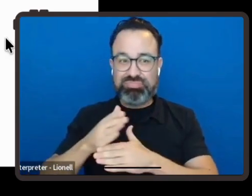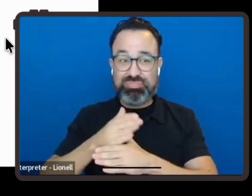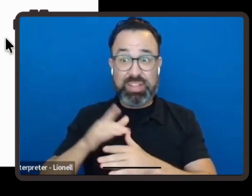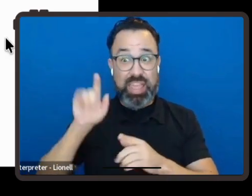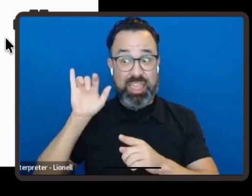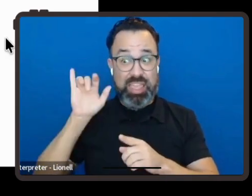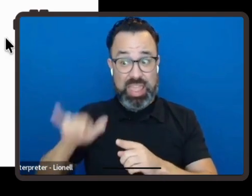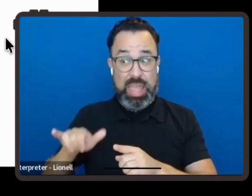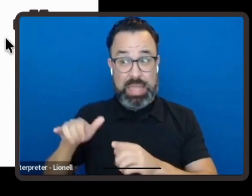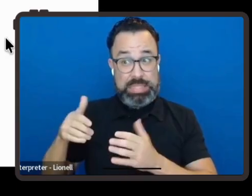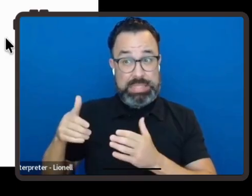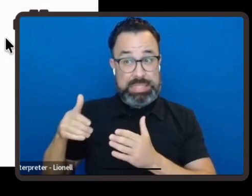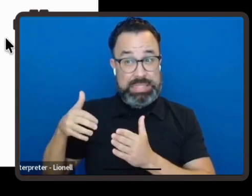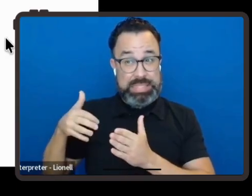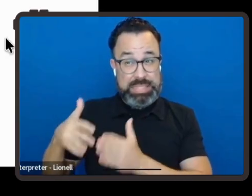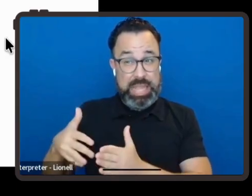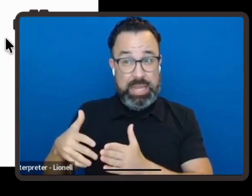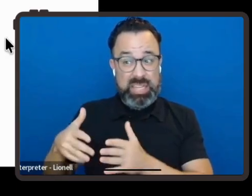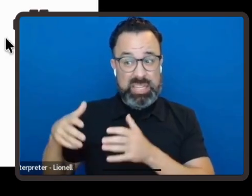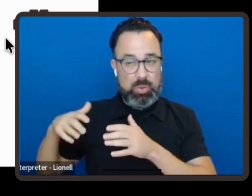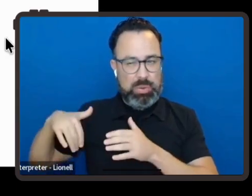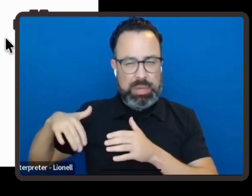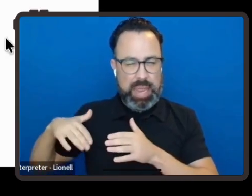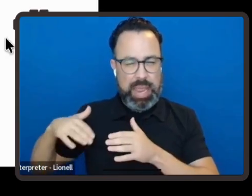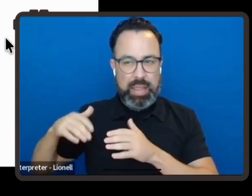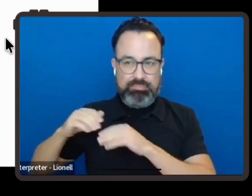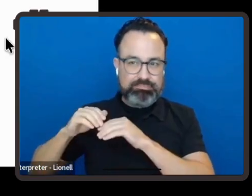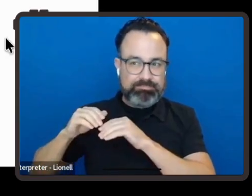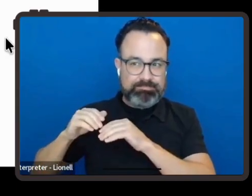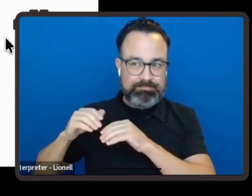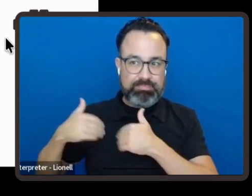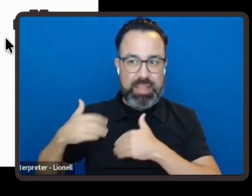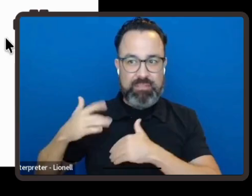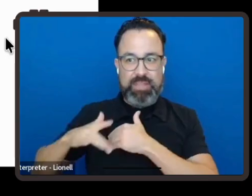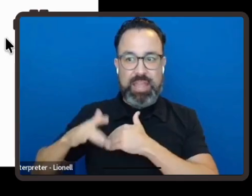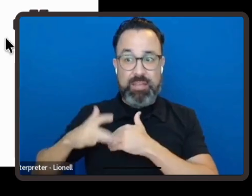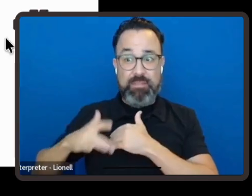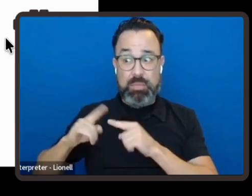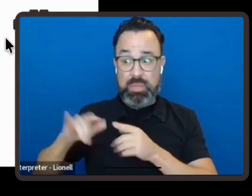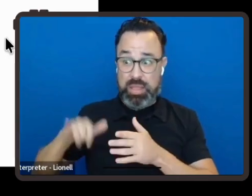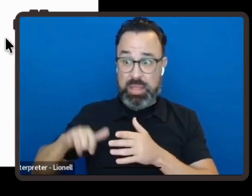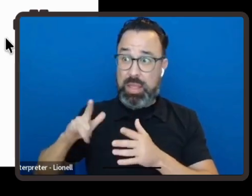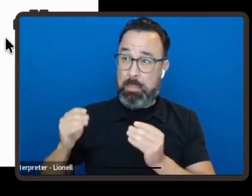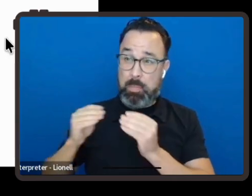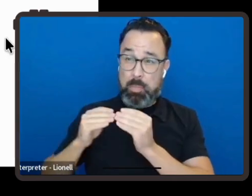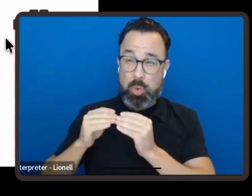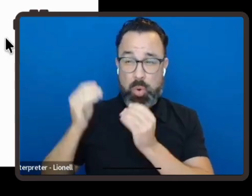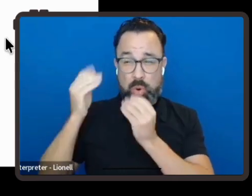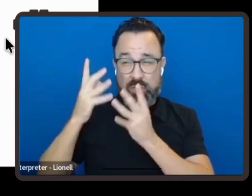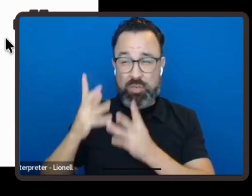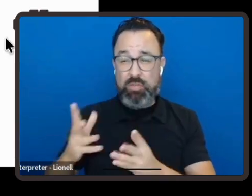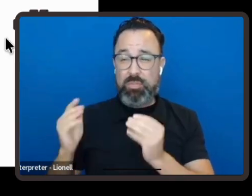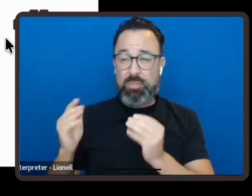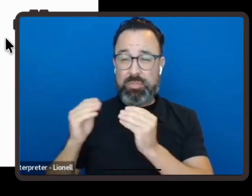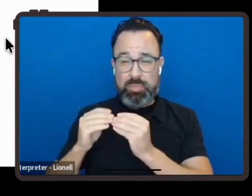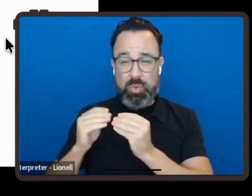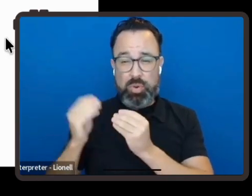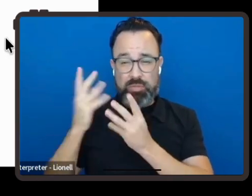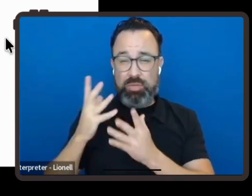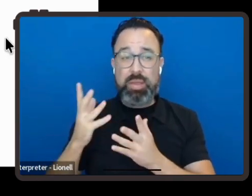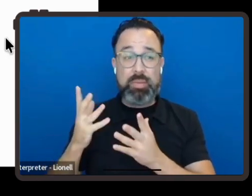many more Charge individuals in the future and families to get a wider range of information.